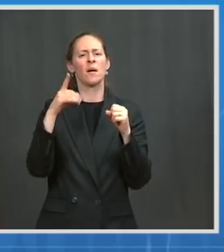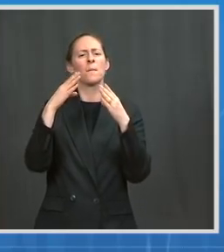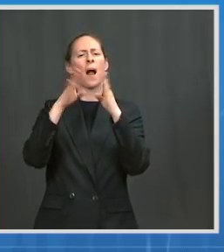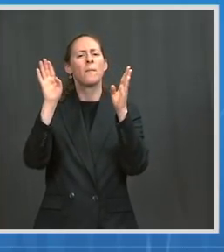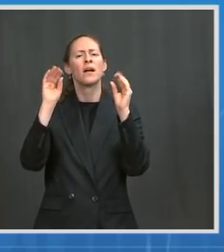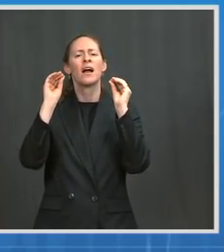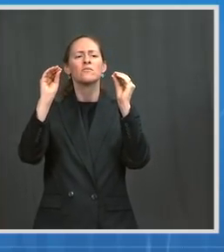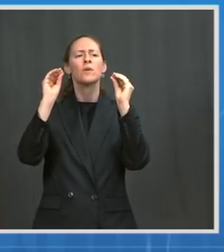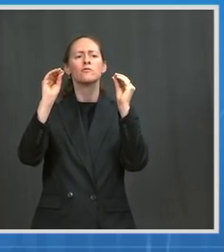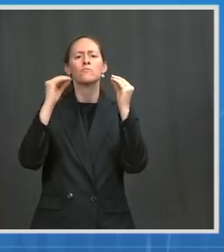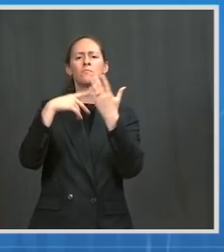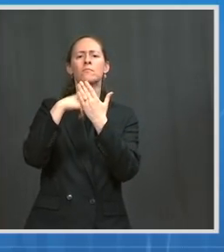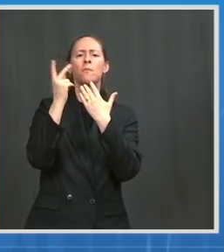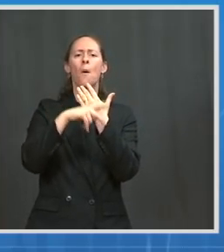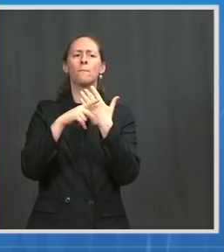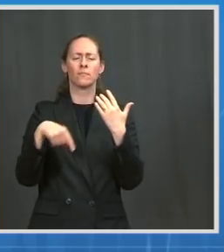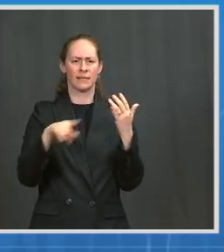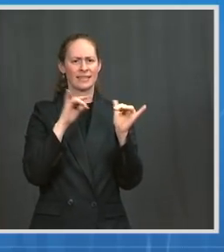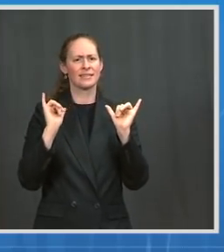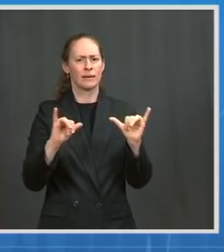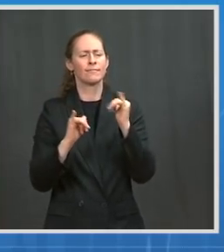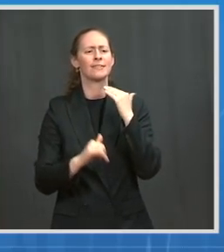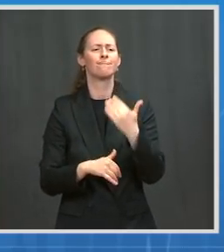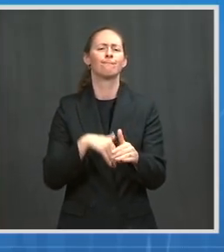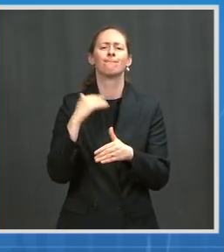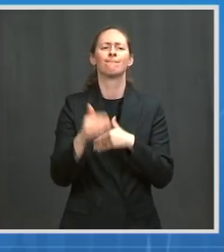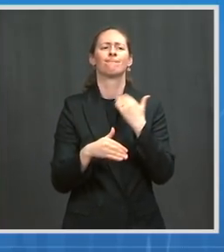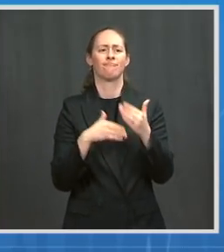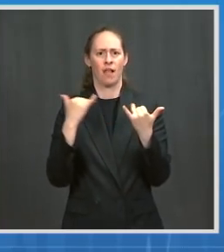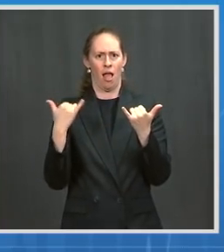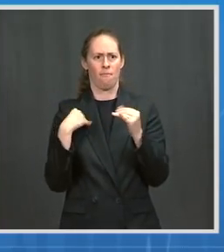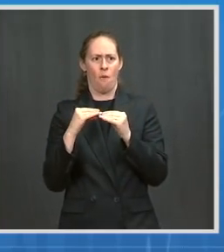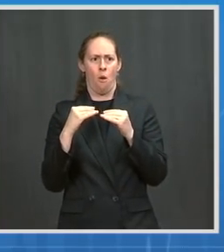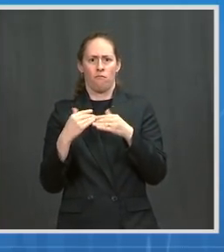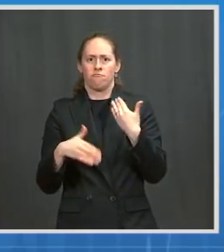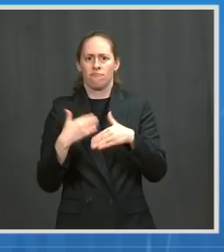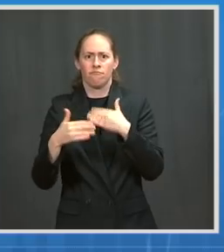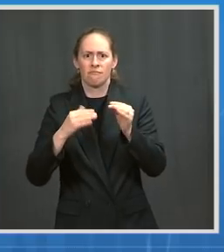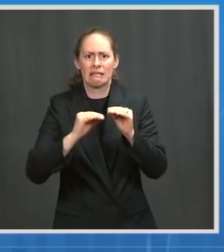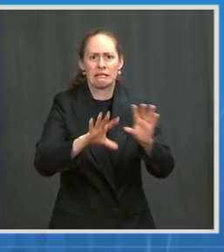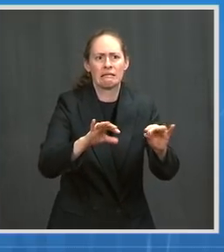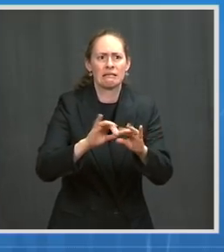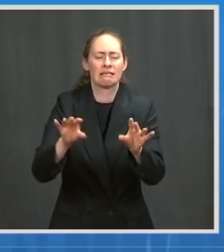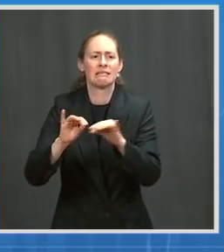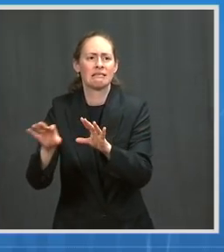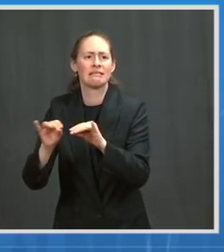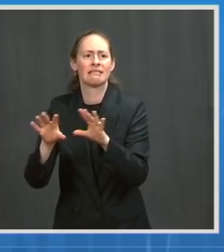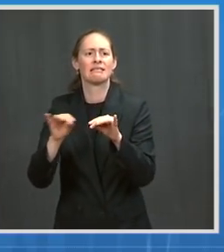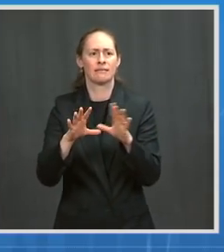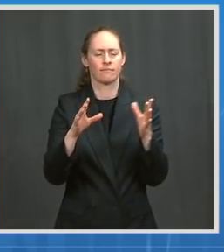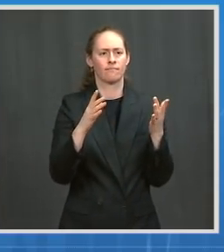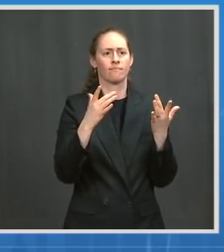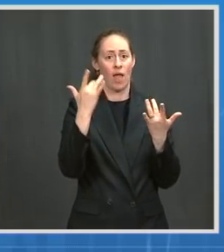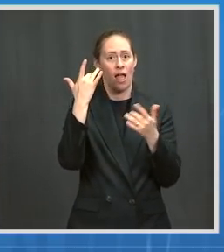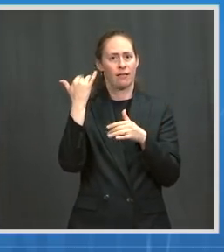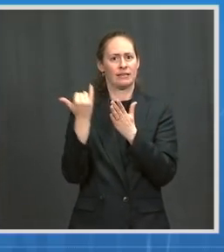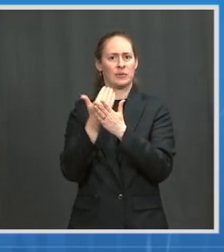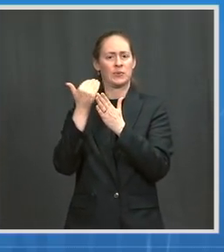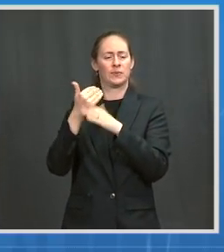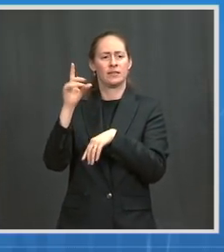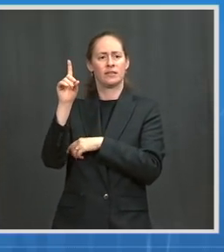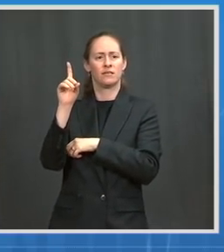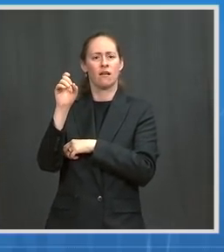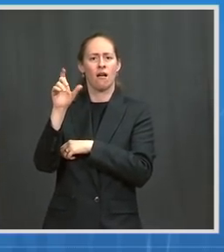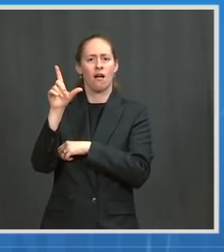continued in earnest, and in fact, with even greater urgency, given the spread of the Delta variant, which is significantly more transmissible, may be